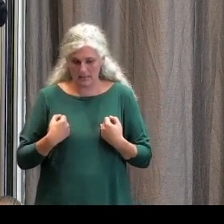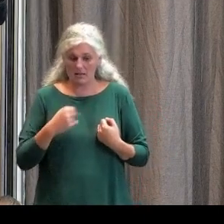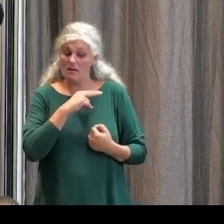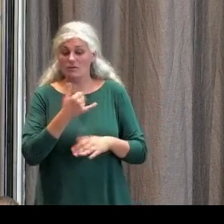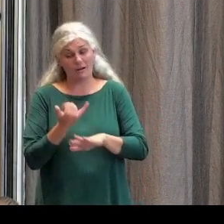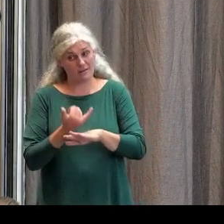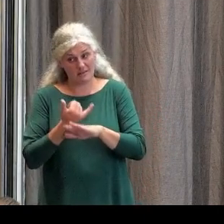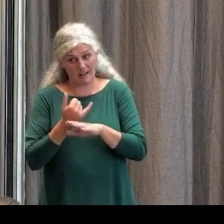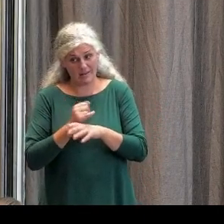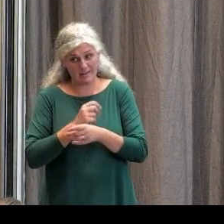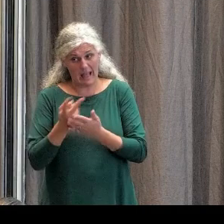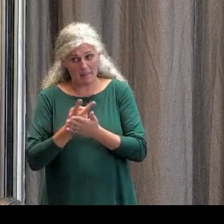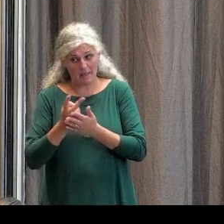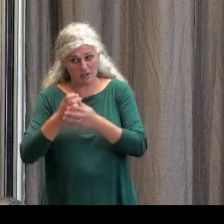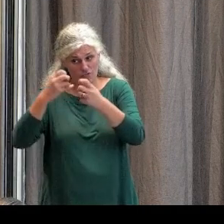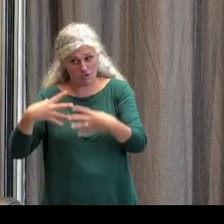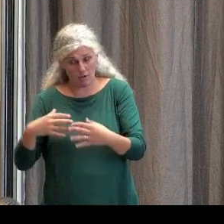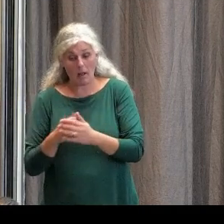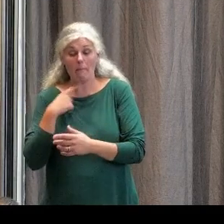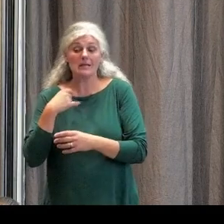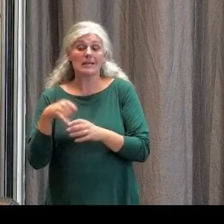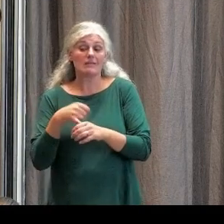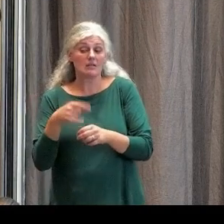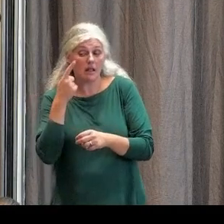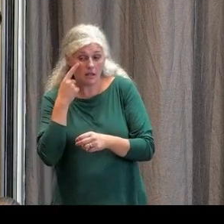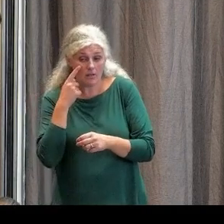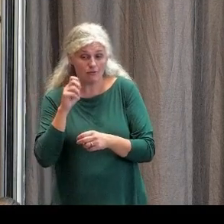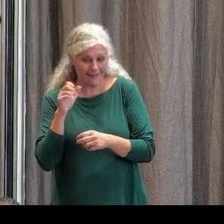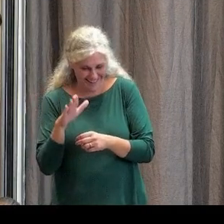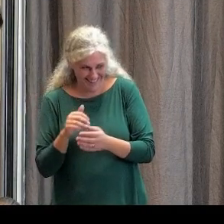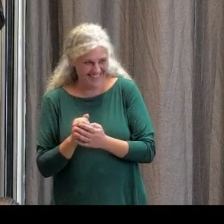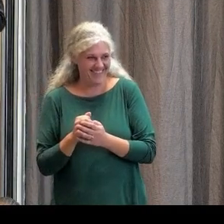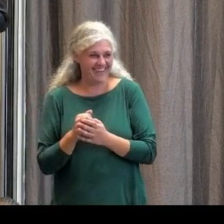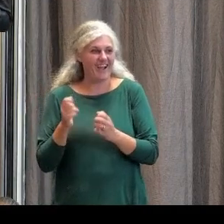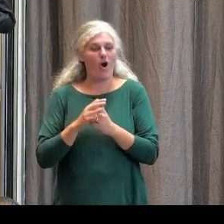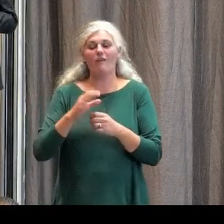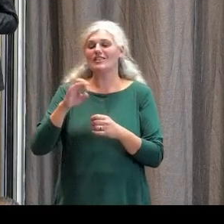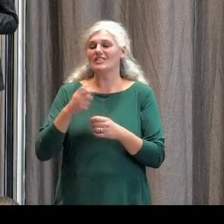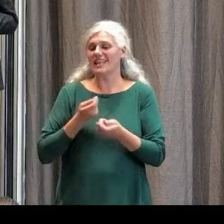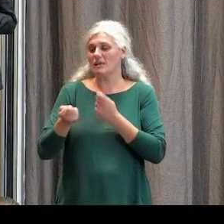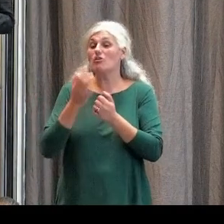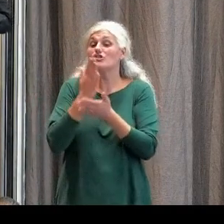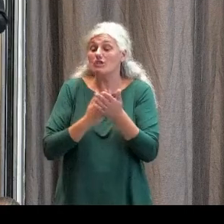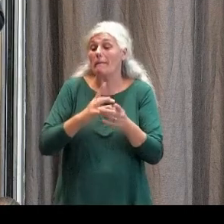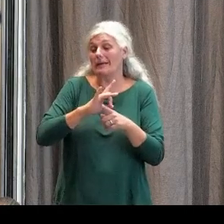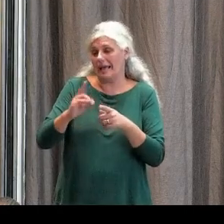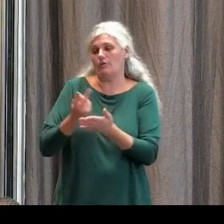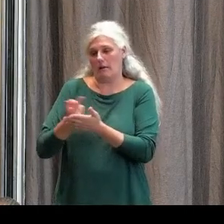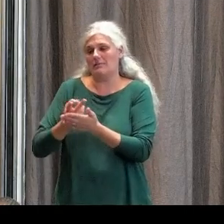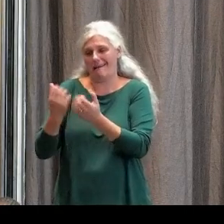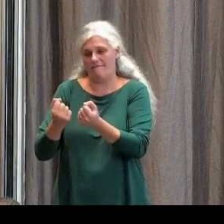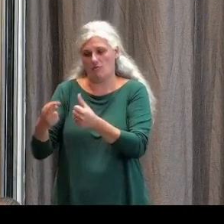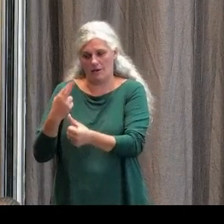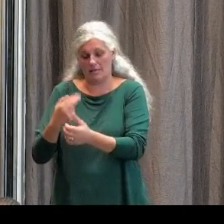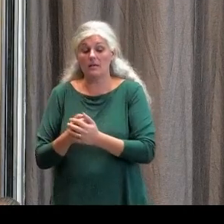us yet in epilepsy, but there are now clinical trials of gene therapies for some of the epilepsies. This